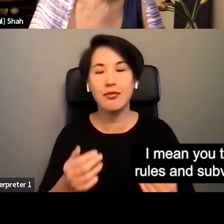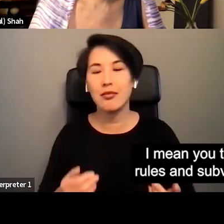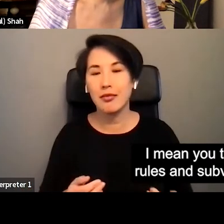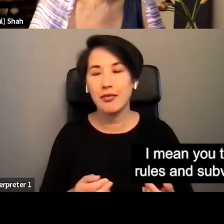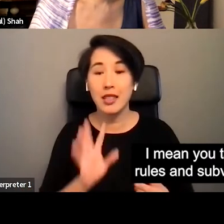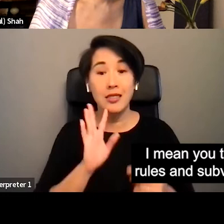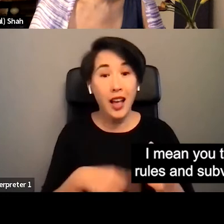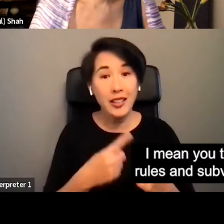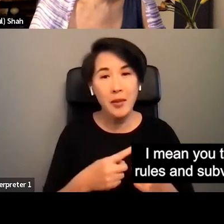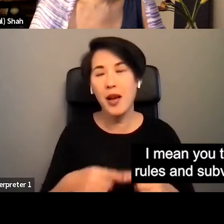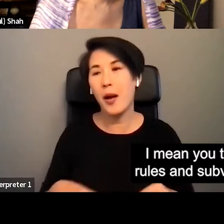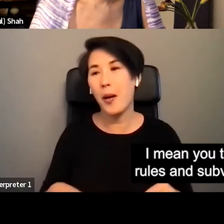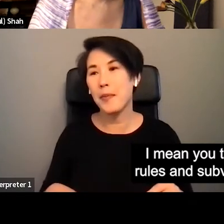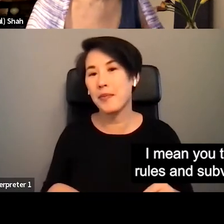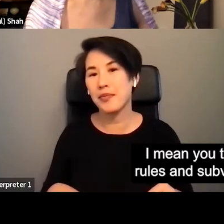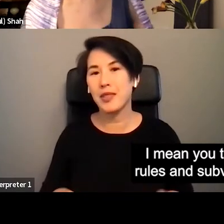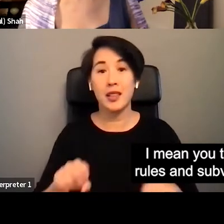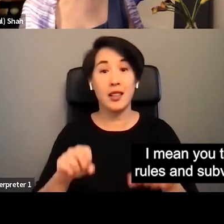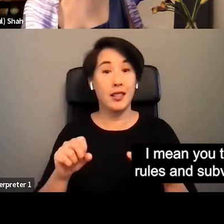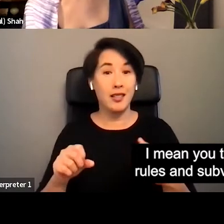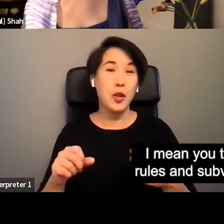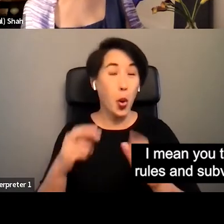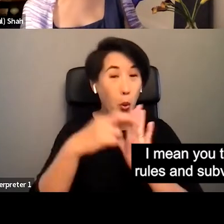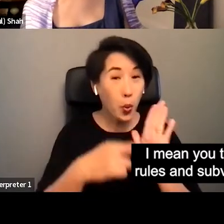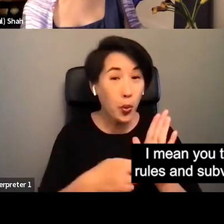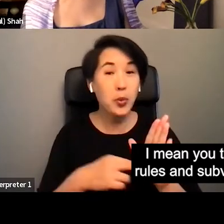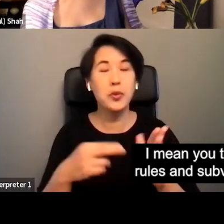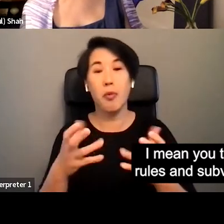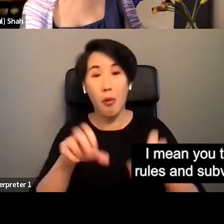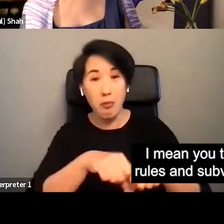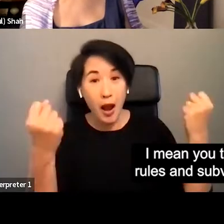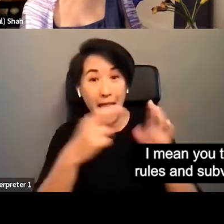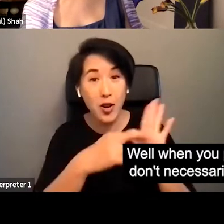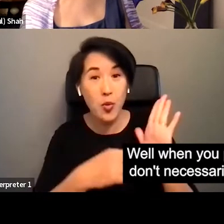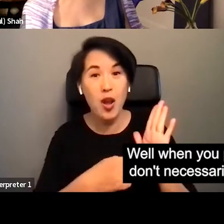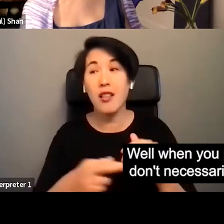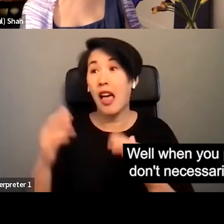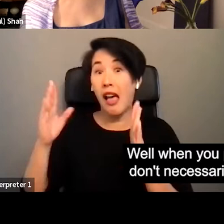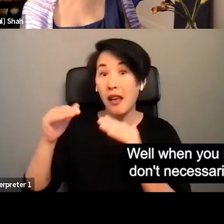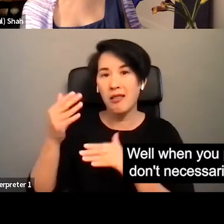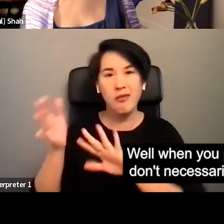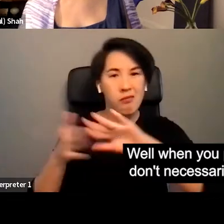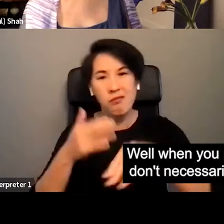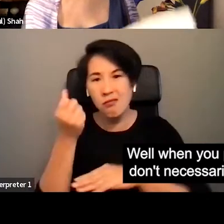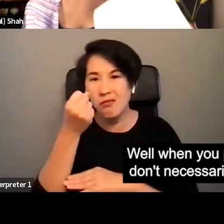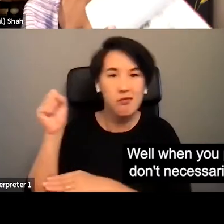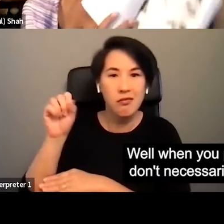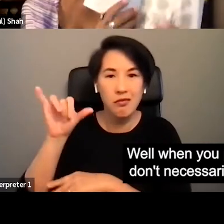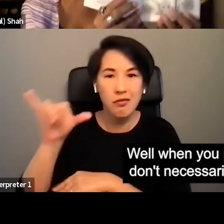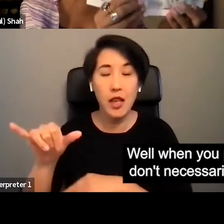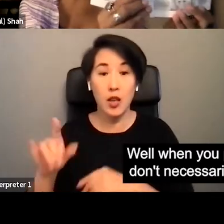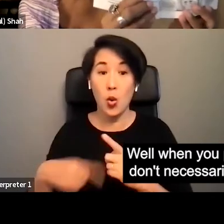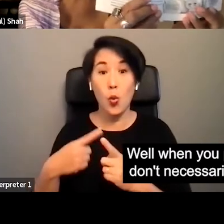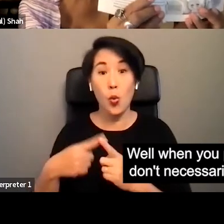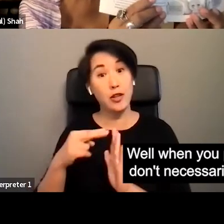talk about breaking rules and subverting expectations. Well, when you pick up a memoir, you don't necessarily